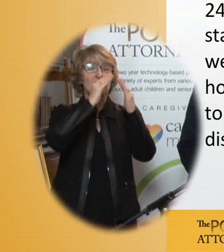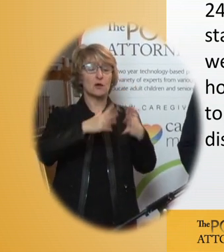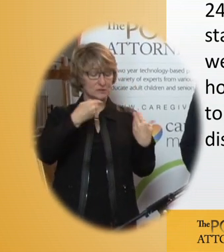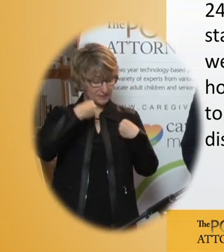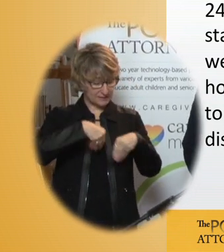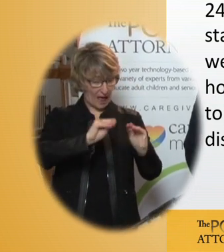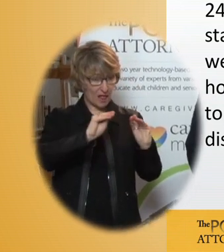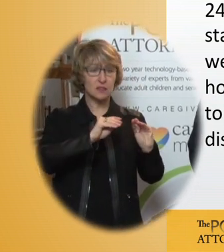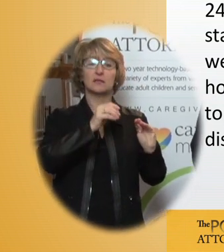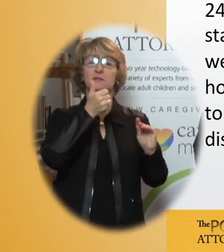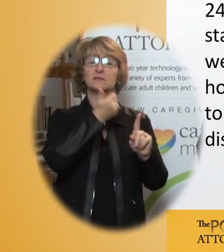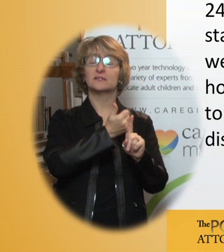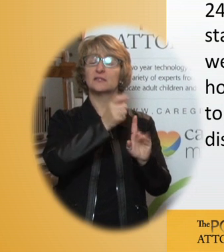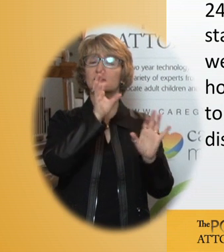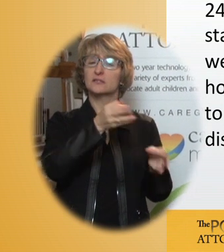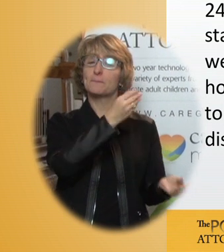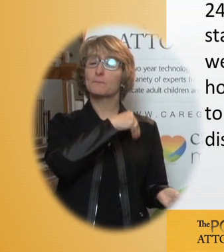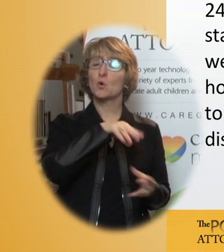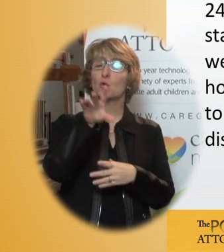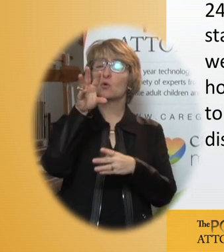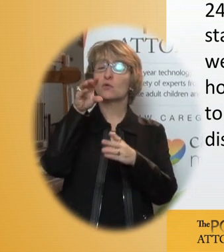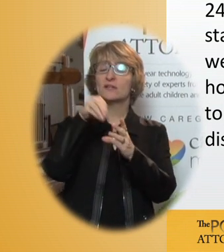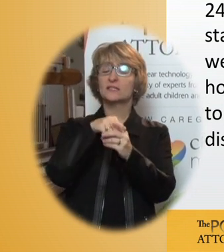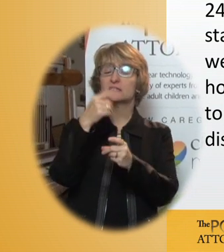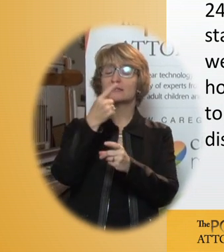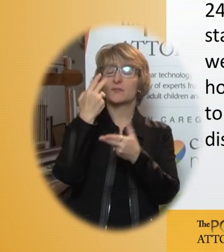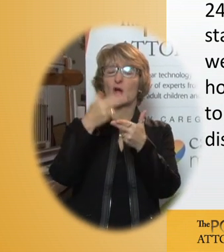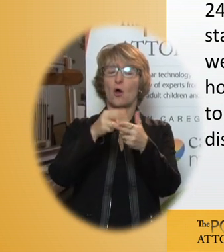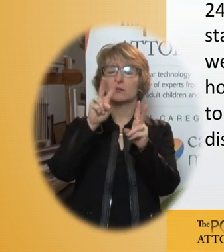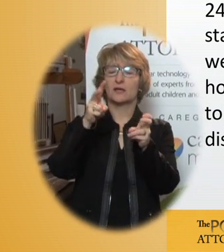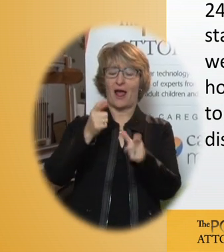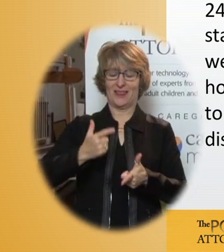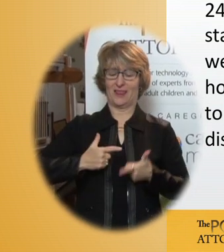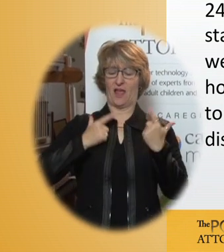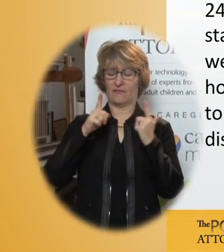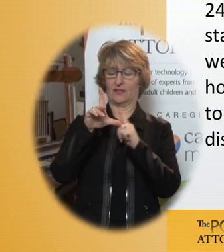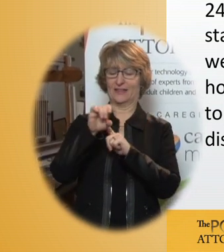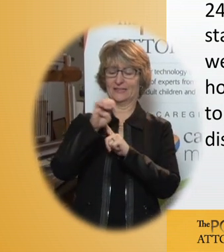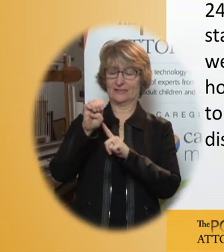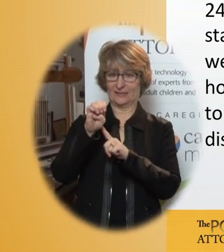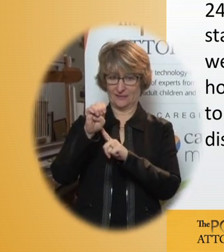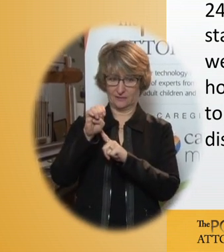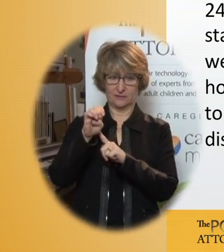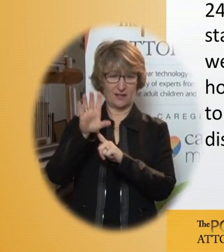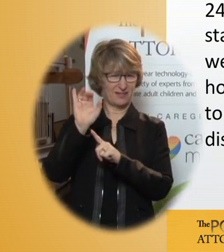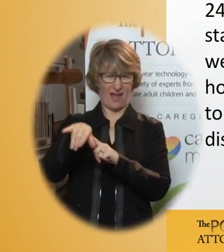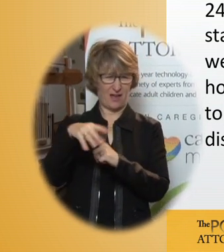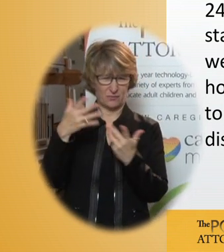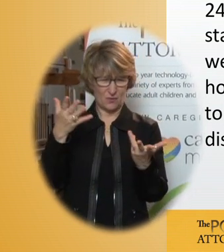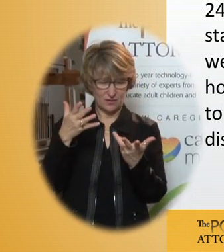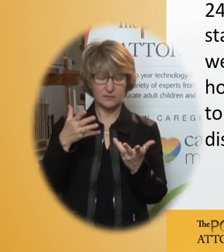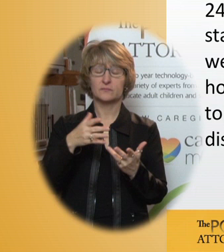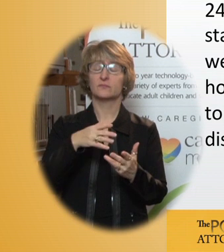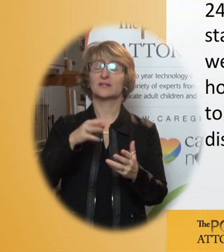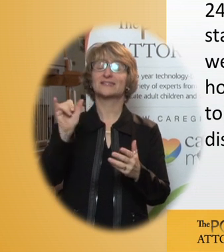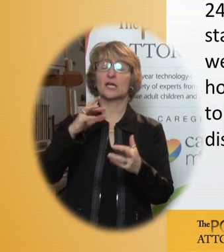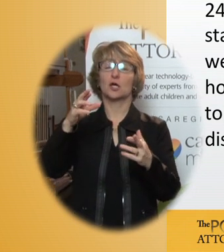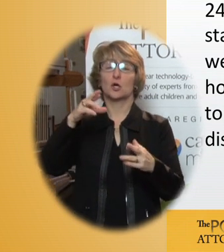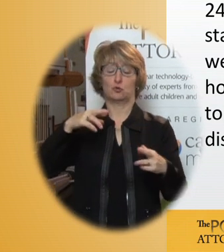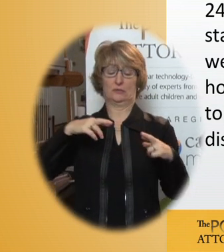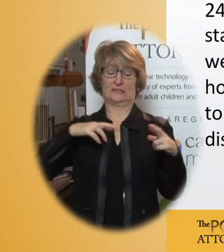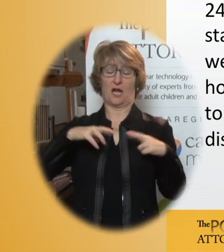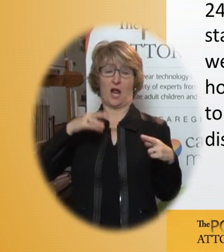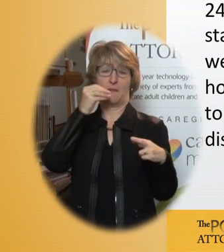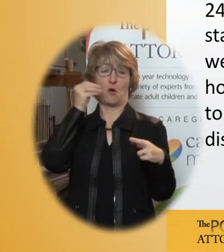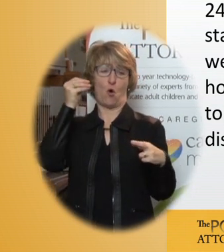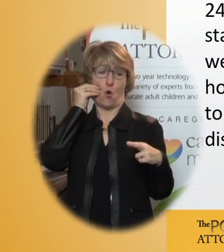moved into something called a life lease. And a life lease is when a retirement home